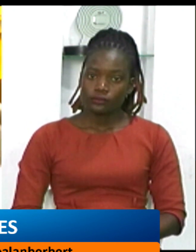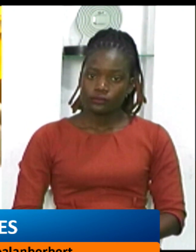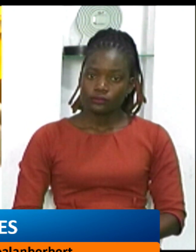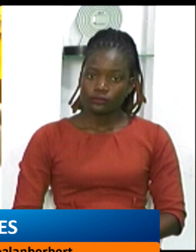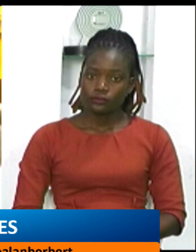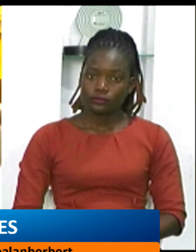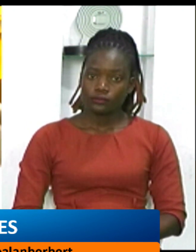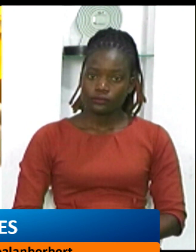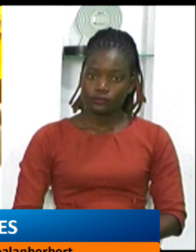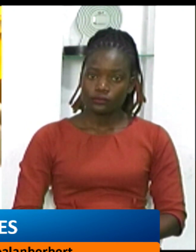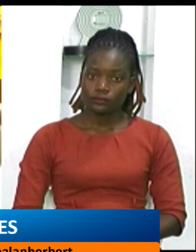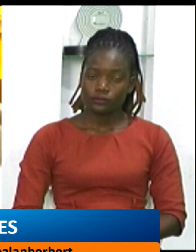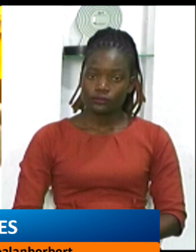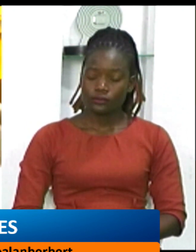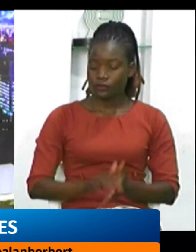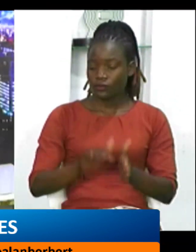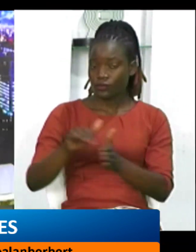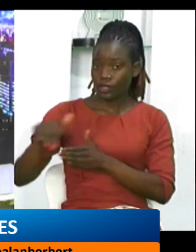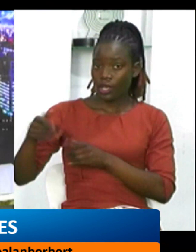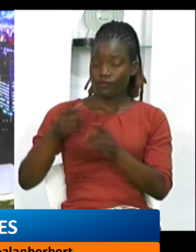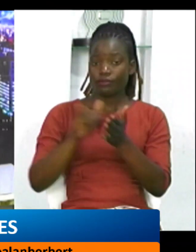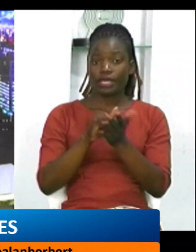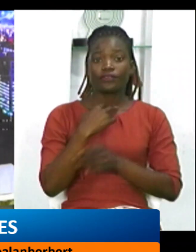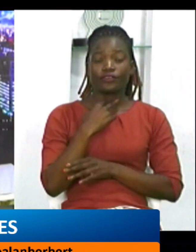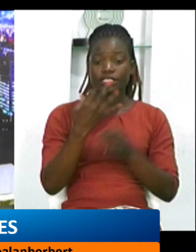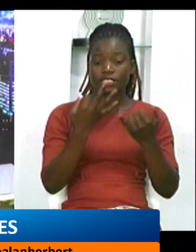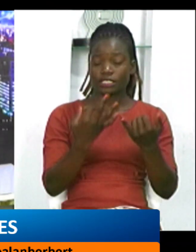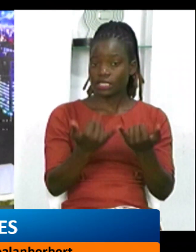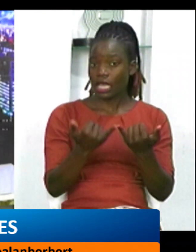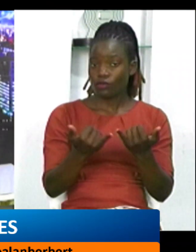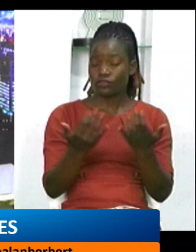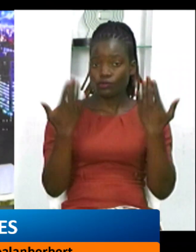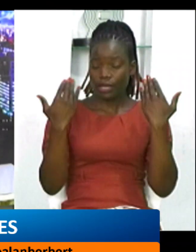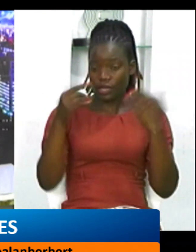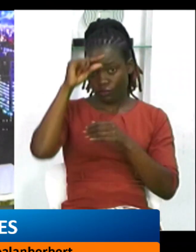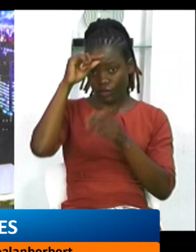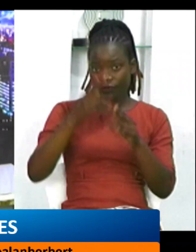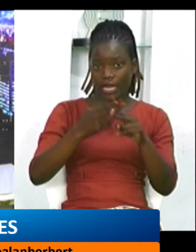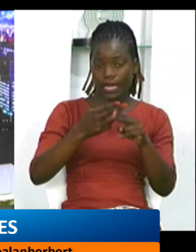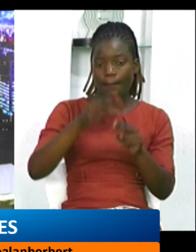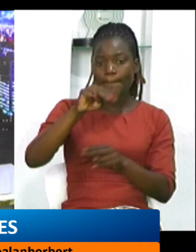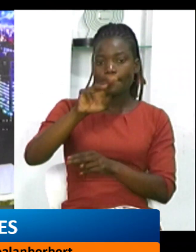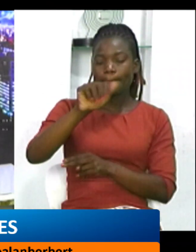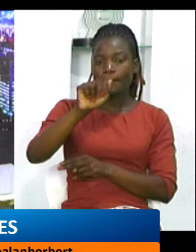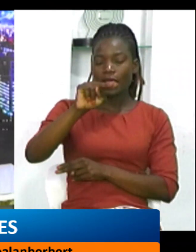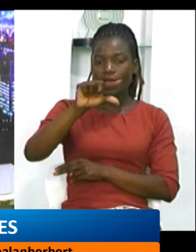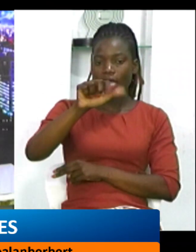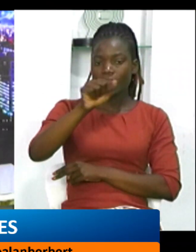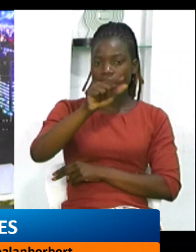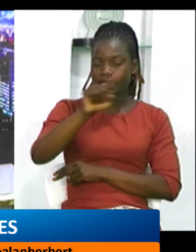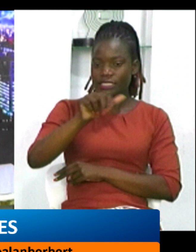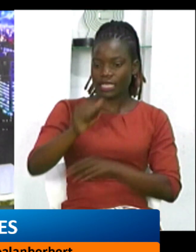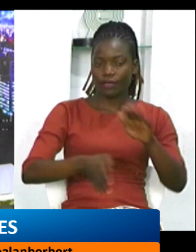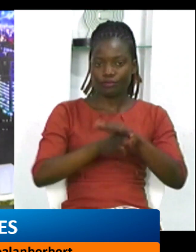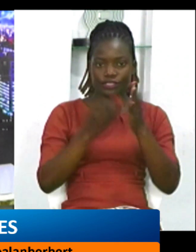nikisema. Away from those voices, now to Meru Governor Kawira Mwangaza impeached by Assembly. Now, Meru